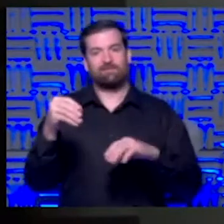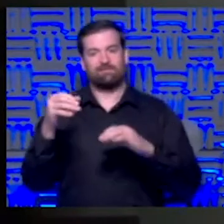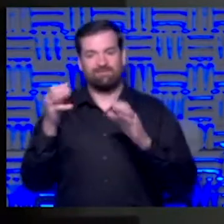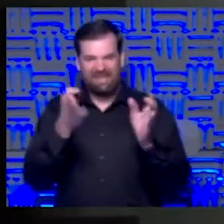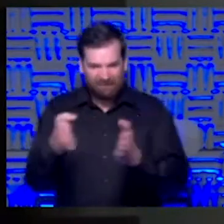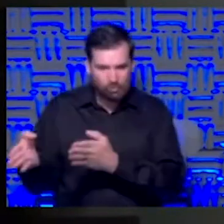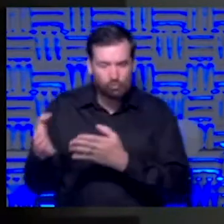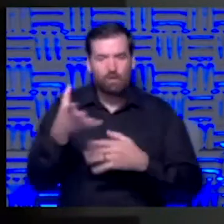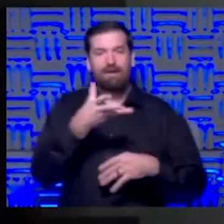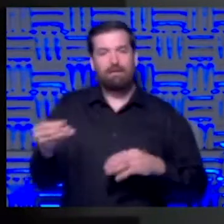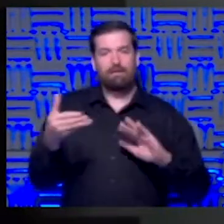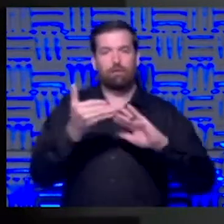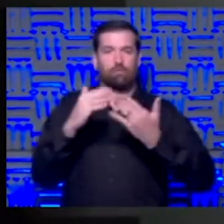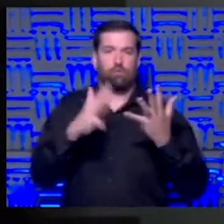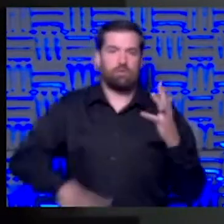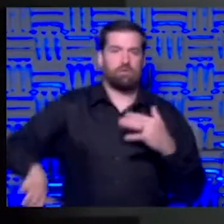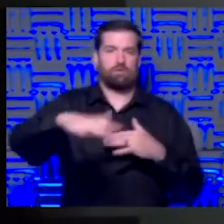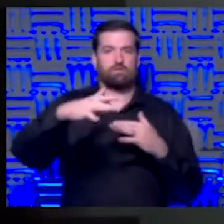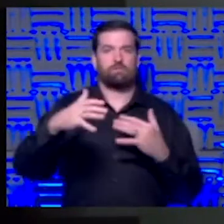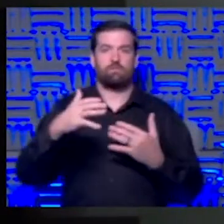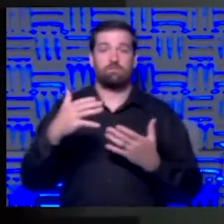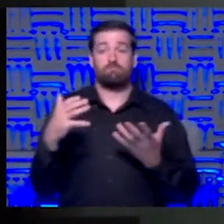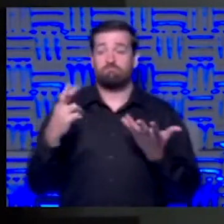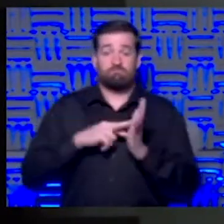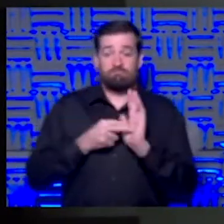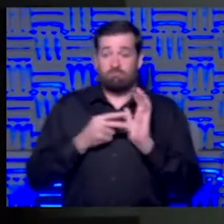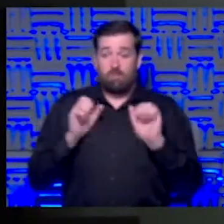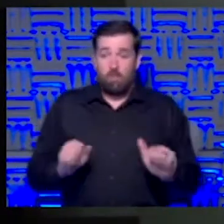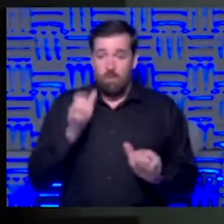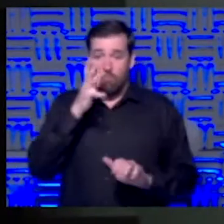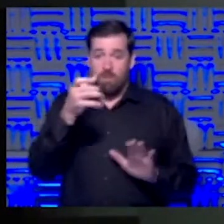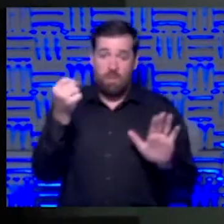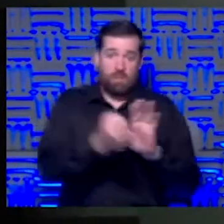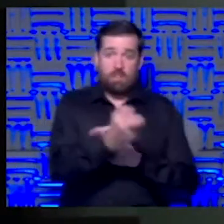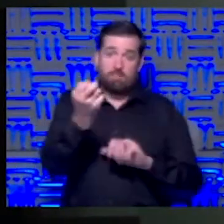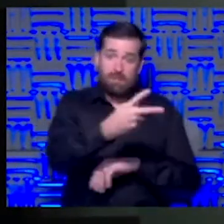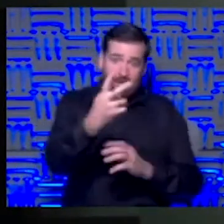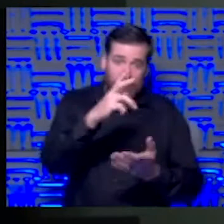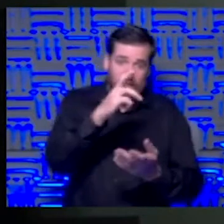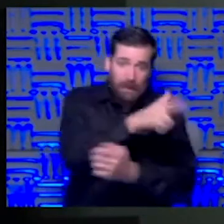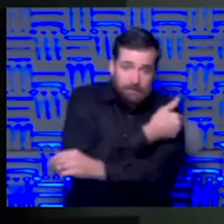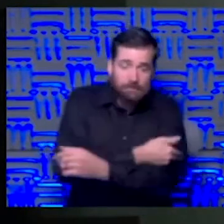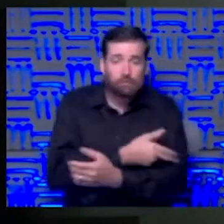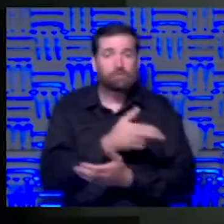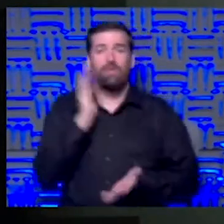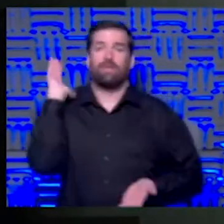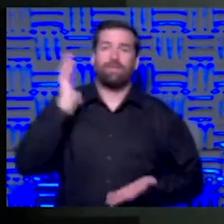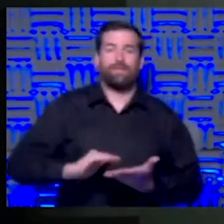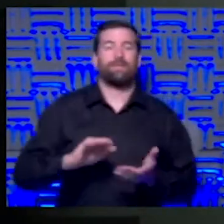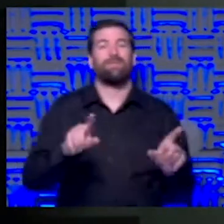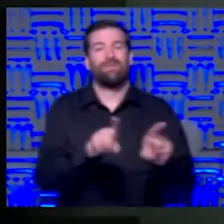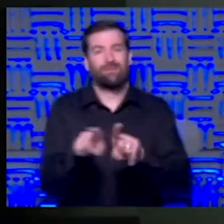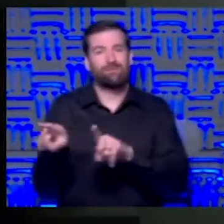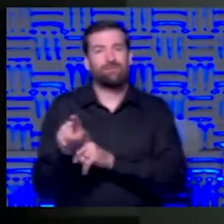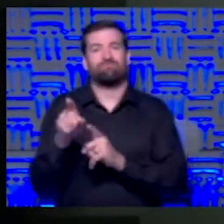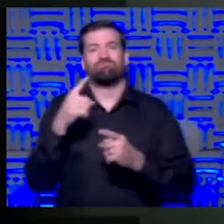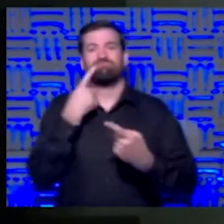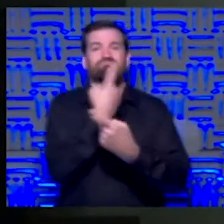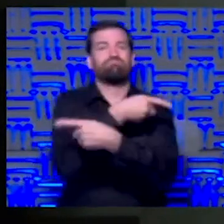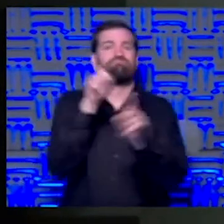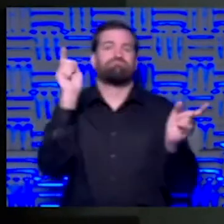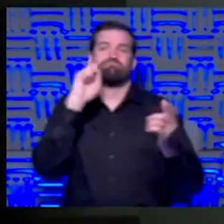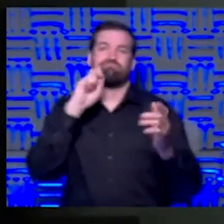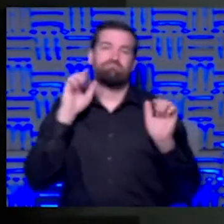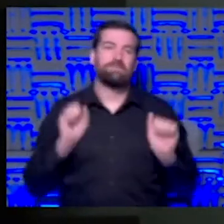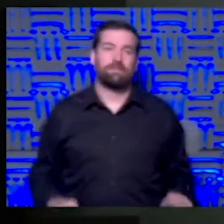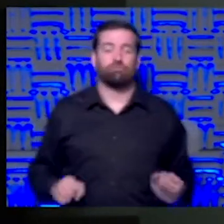can reduce the likelihood that that young person and their family or friends will return to the hospital, but in general, they can fulfill their full potential. One of the notes that I